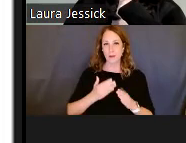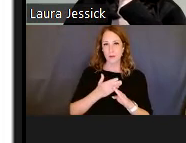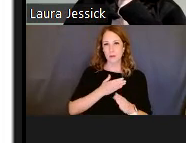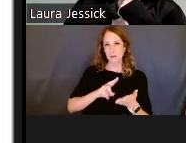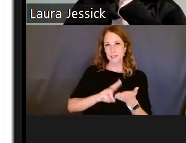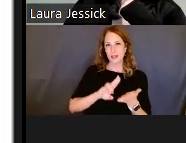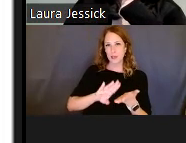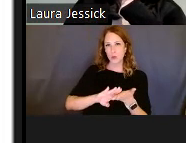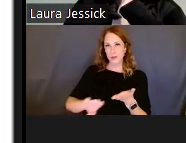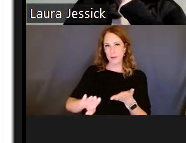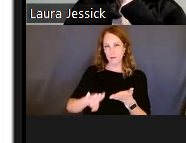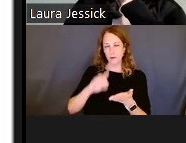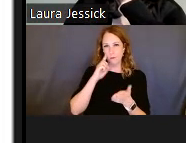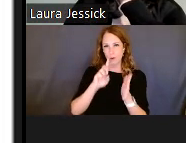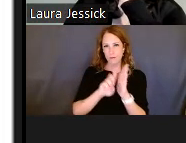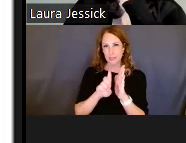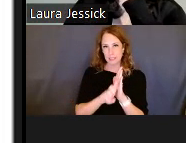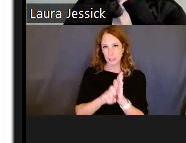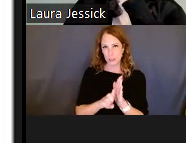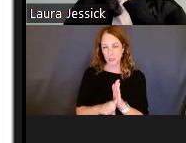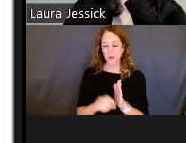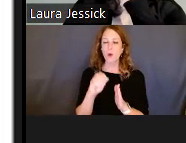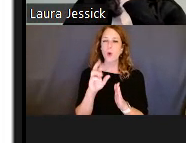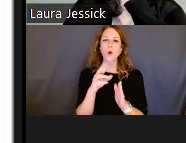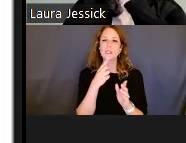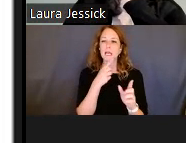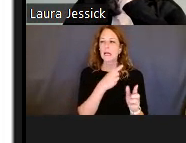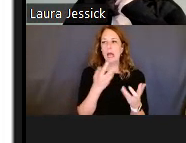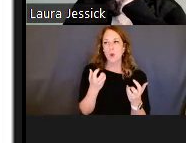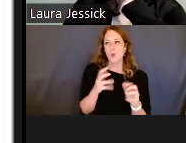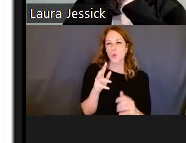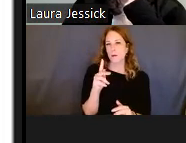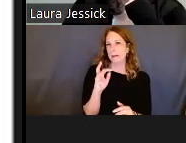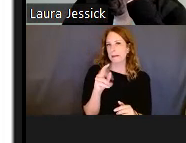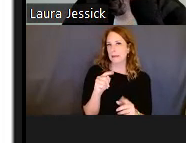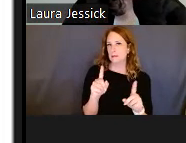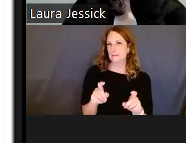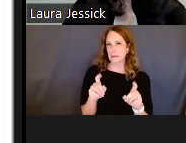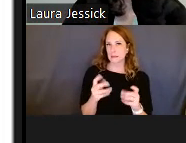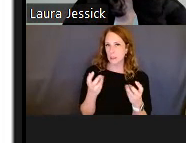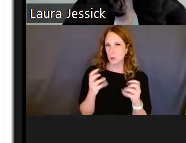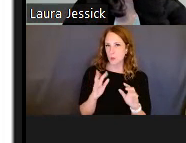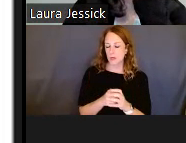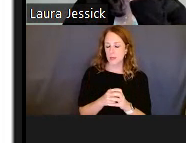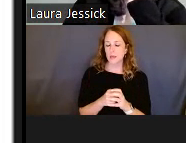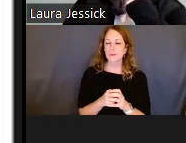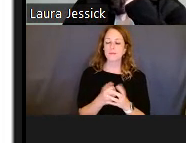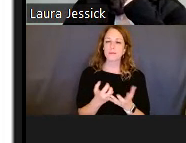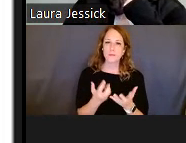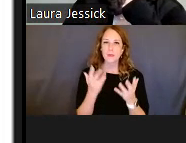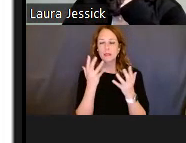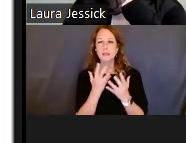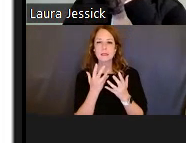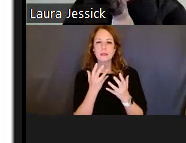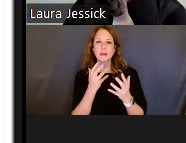waiver of investigation or otherwise said that they didn't want their kit tested. Unfortunately, it